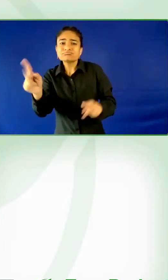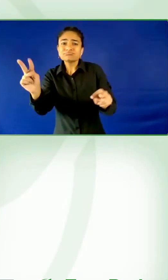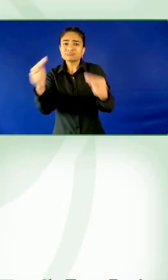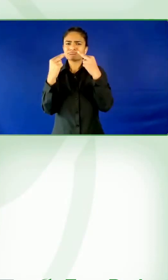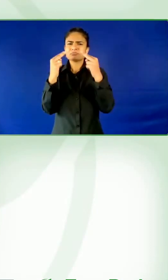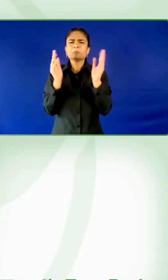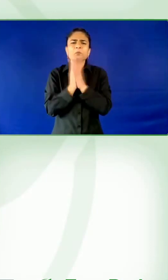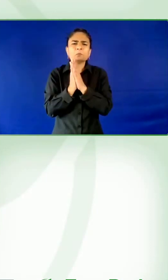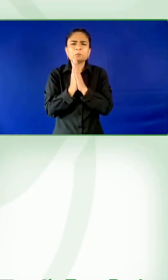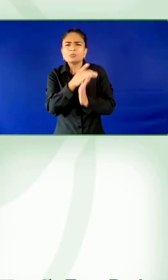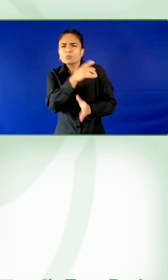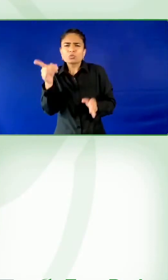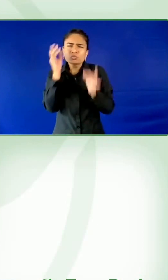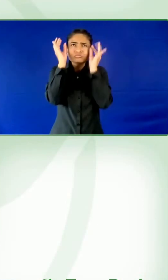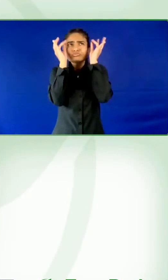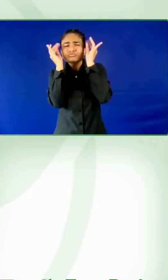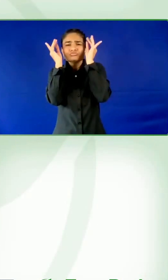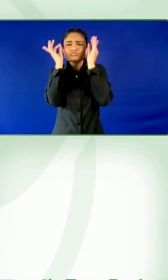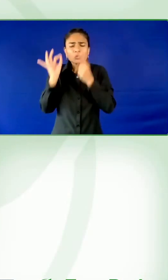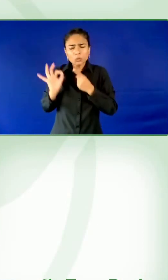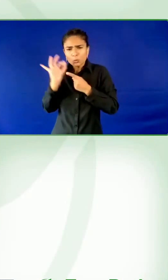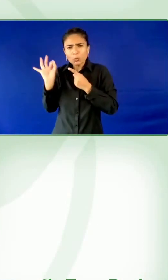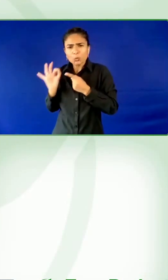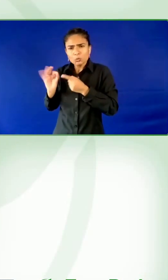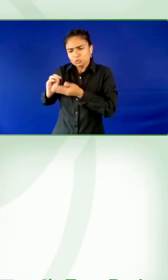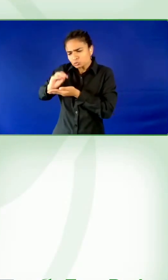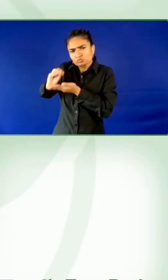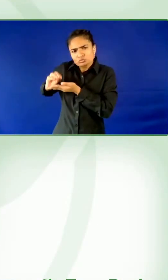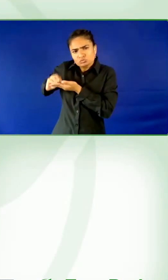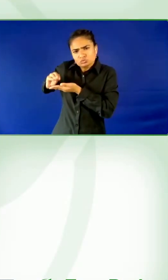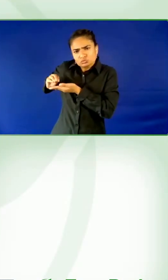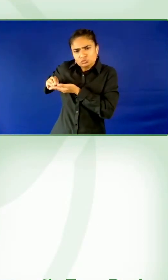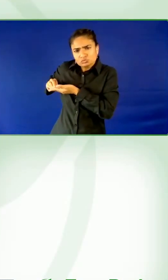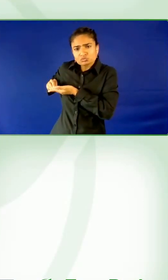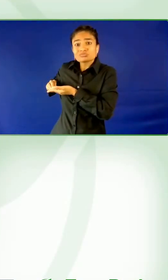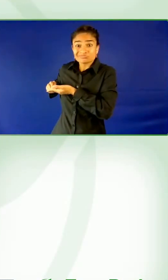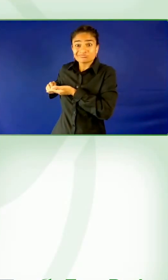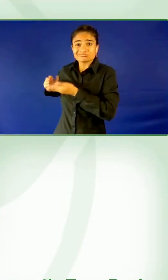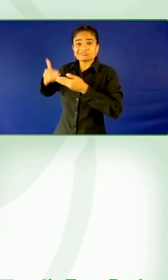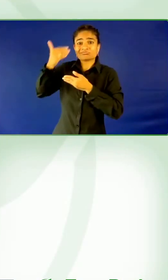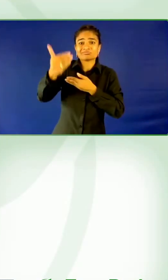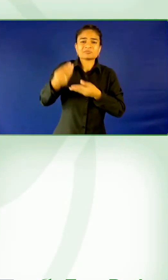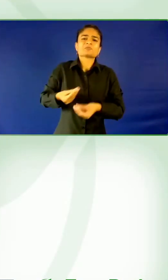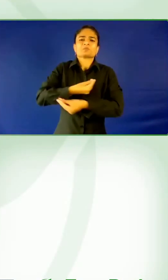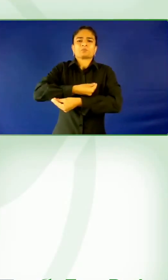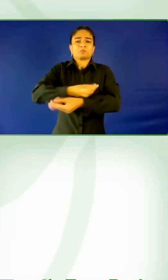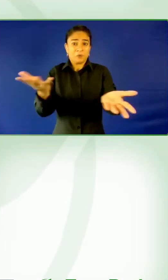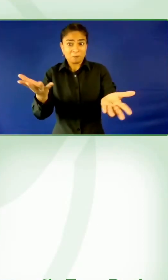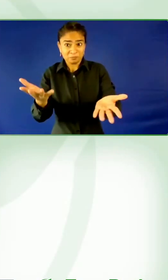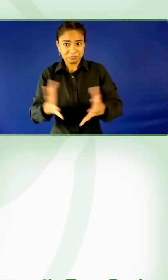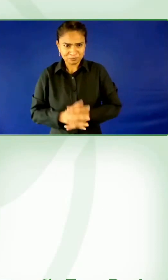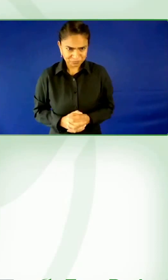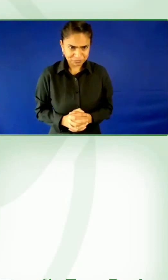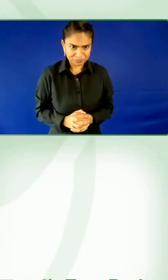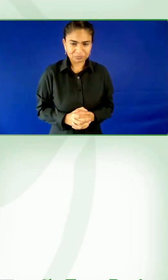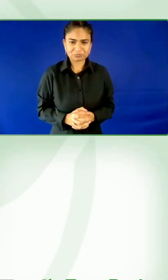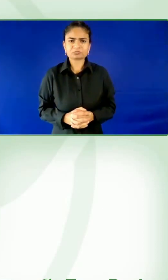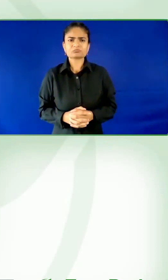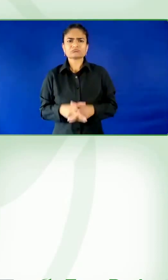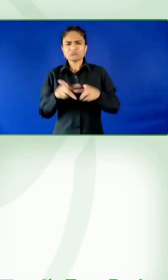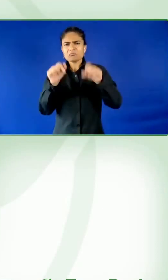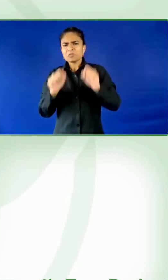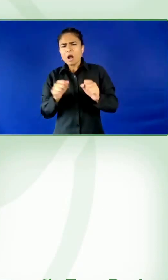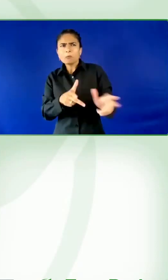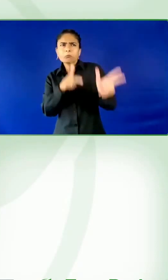in the chat so we can see them. Our first panelist comes from